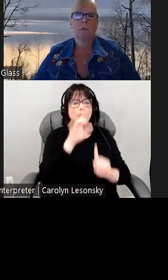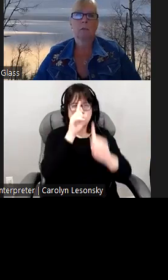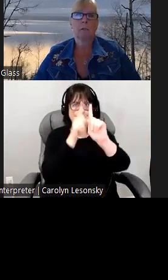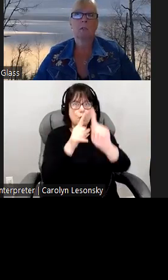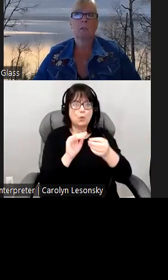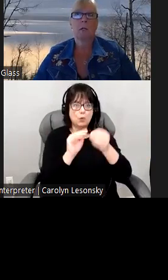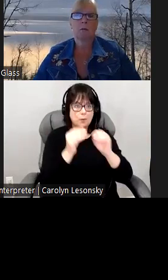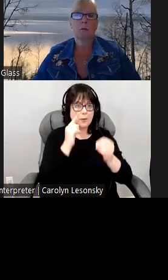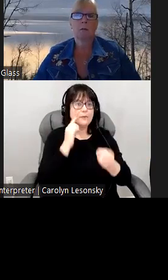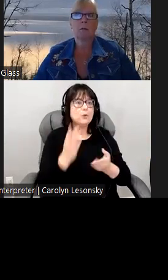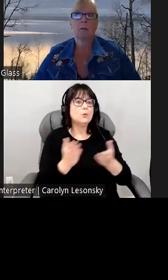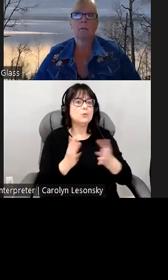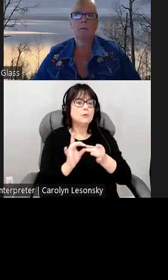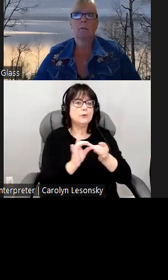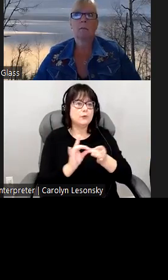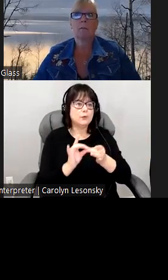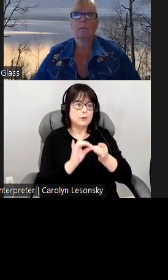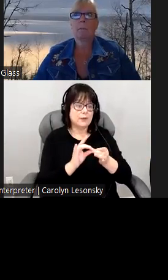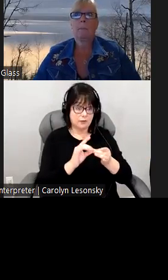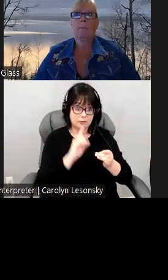of the referrals that do count.